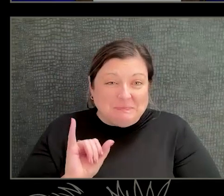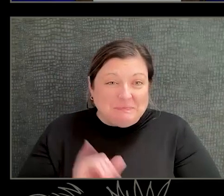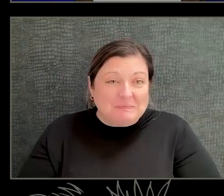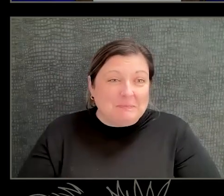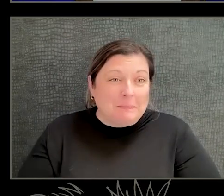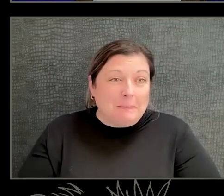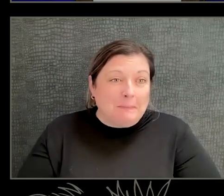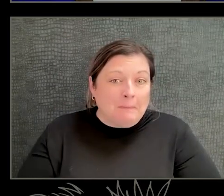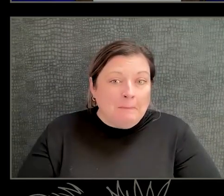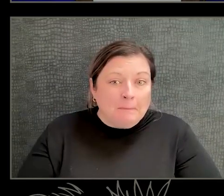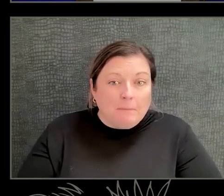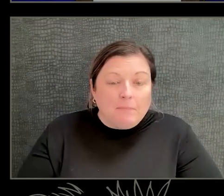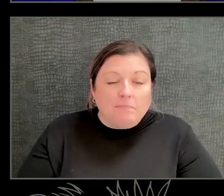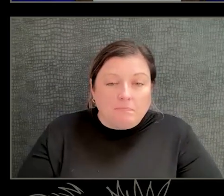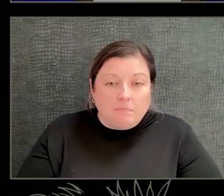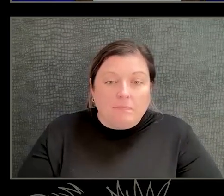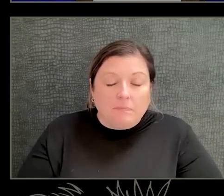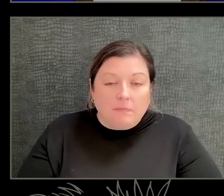you use to build the track?